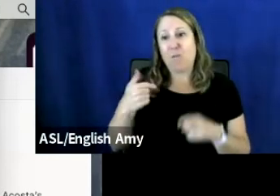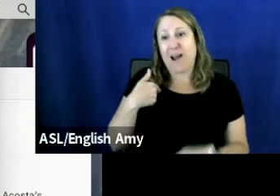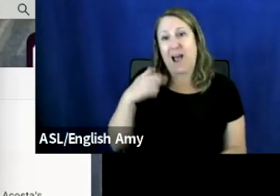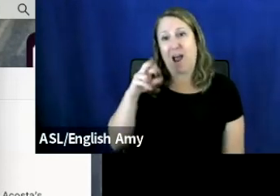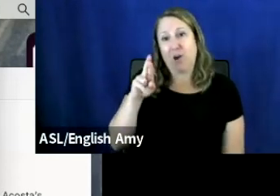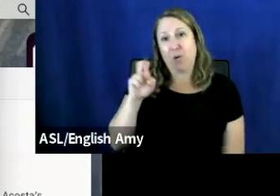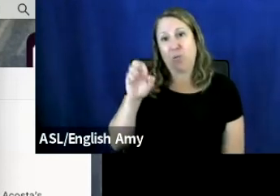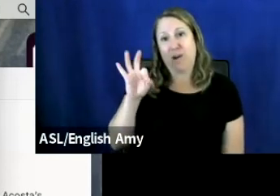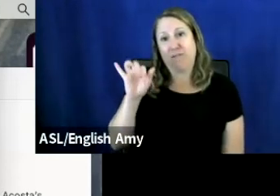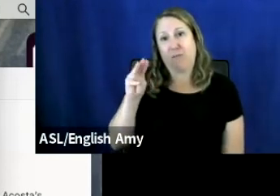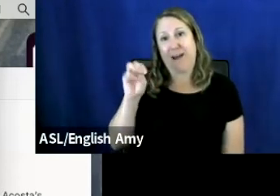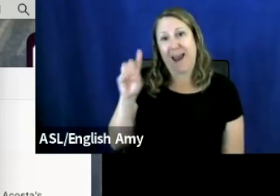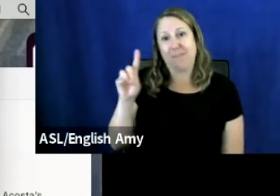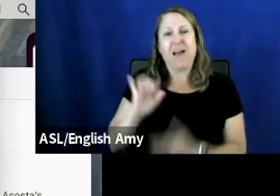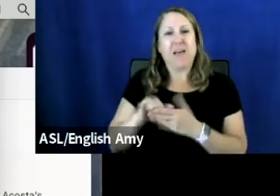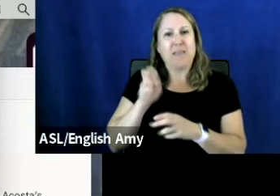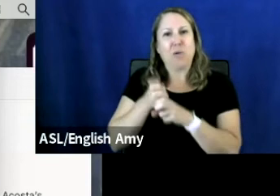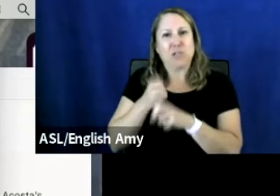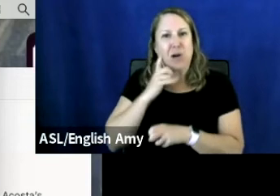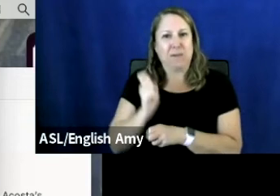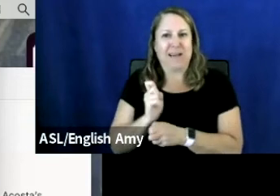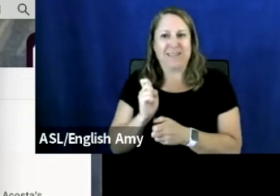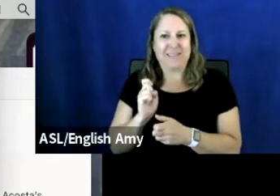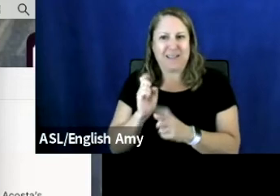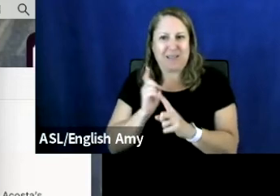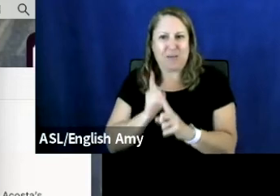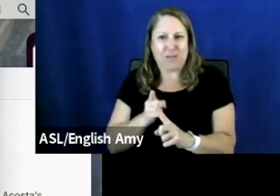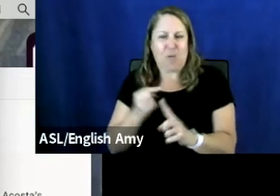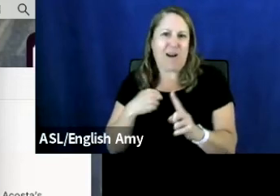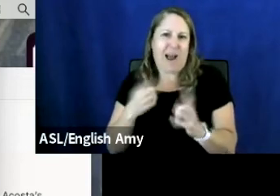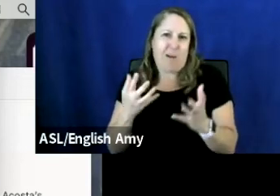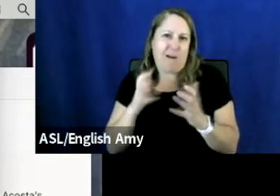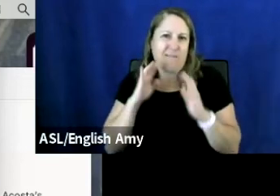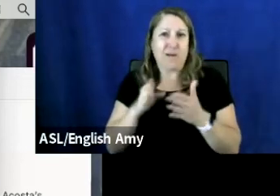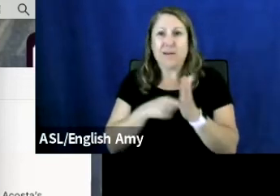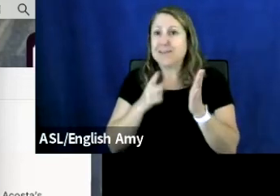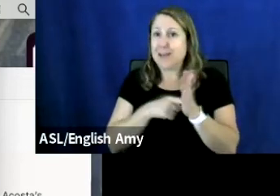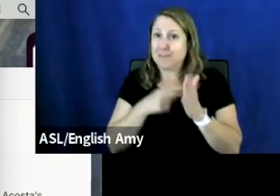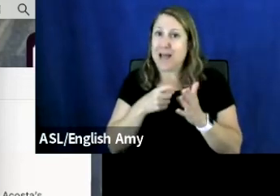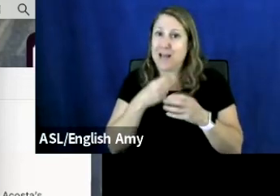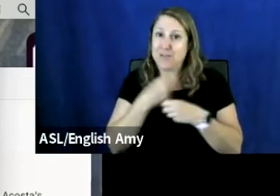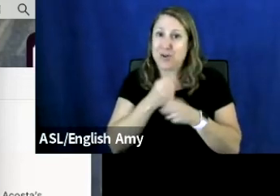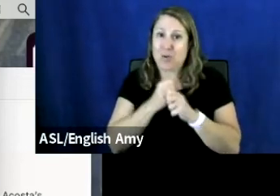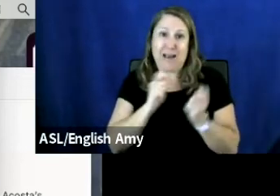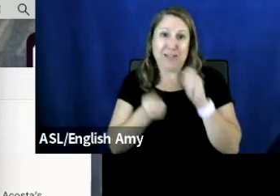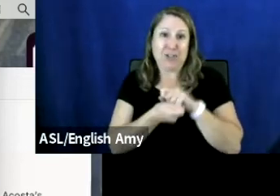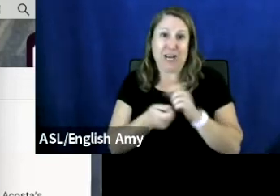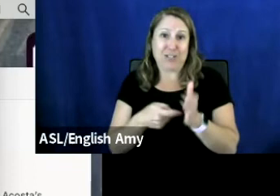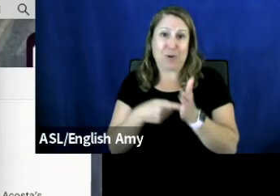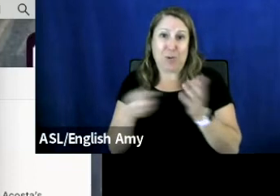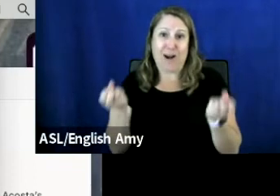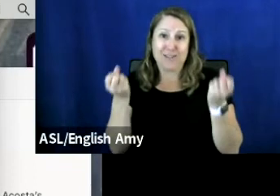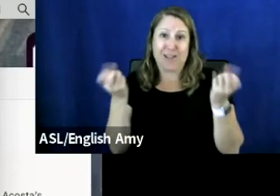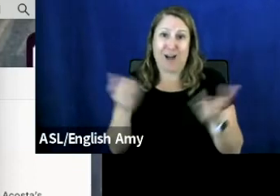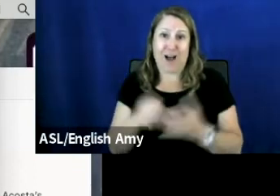it was hard, because there was a point where I did want to focus on like, sometimes, you know, creating change, like, it takes a lot. And, you know,